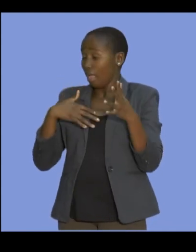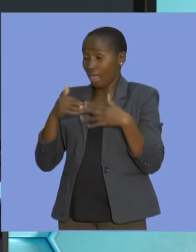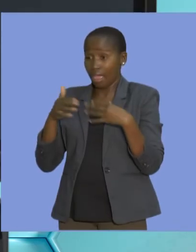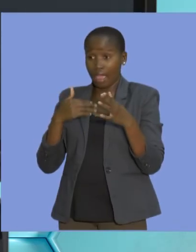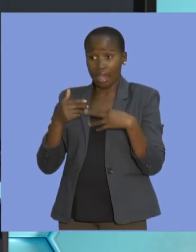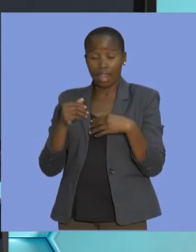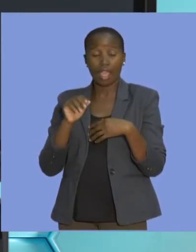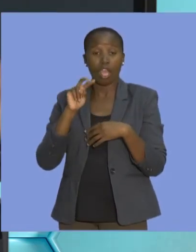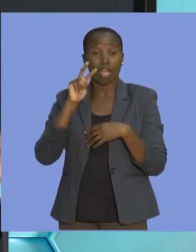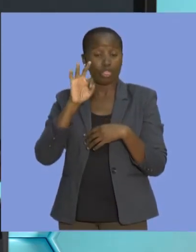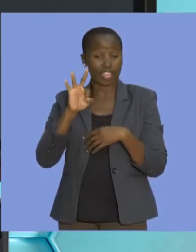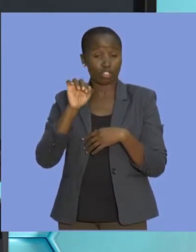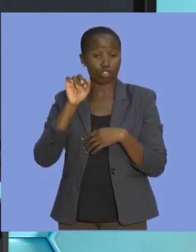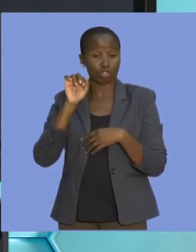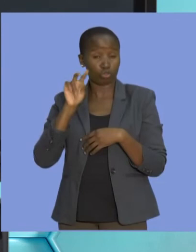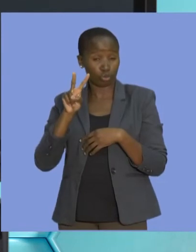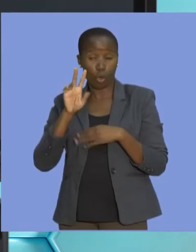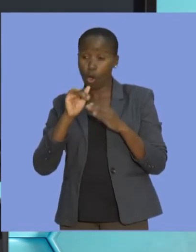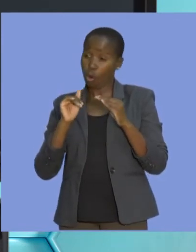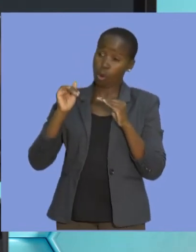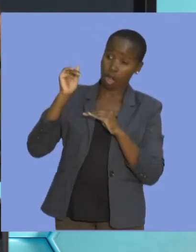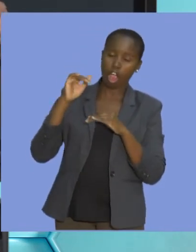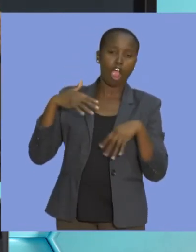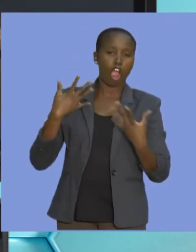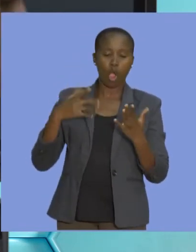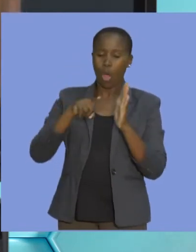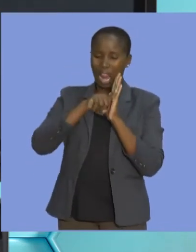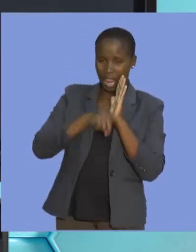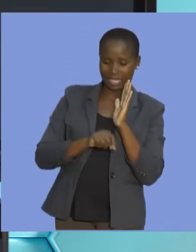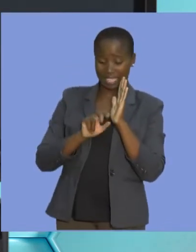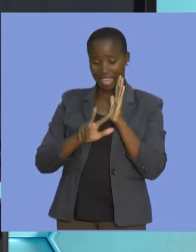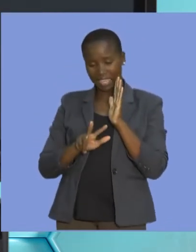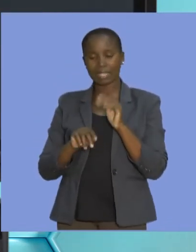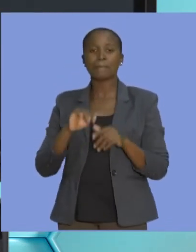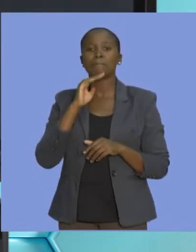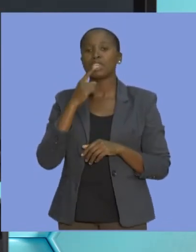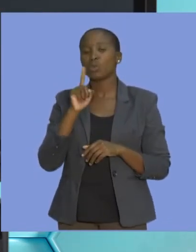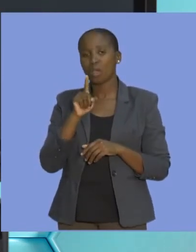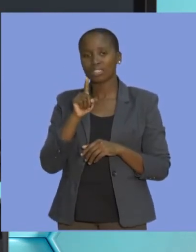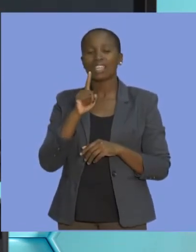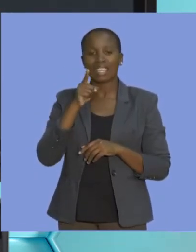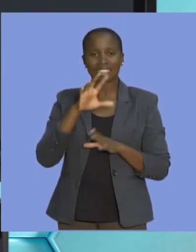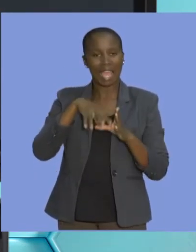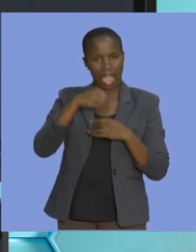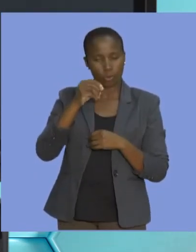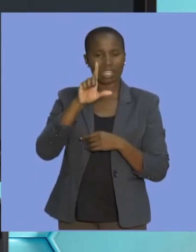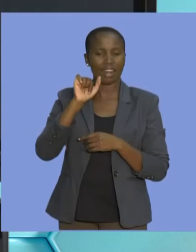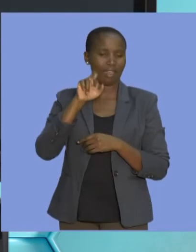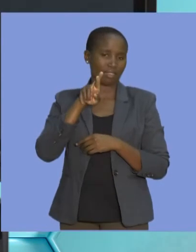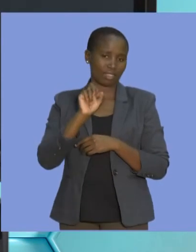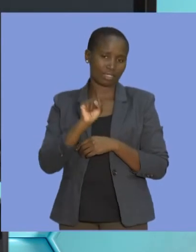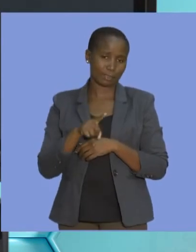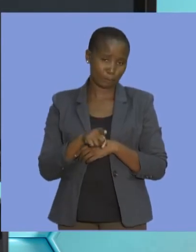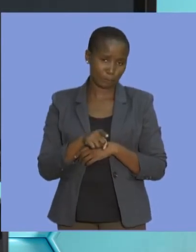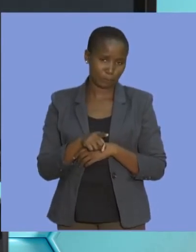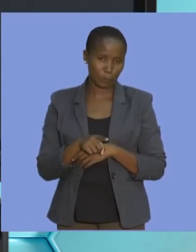than 8 from the given data is an outlier. From our data, do